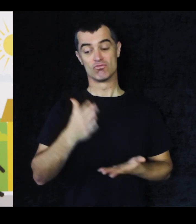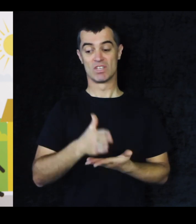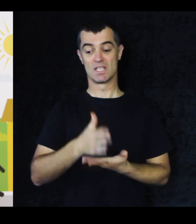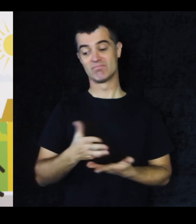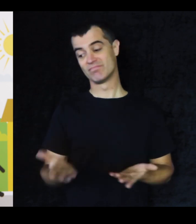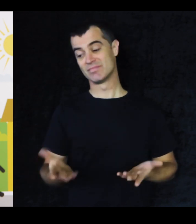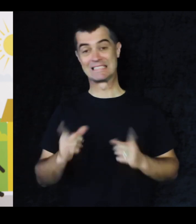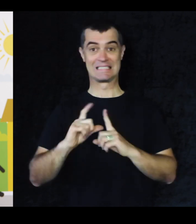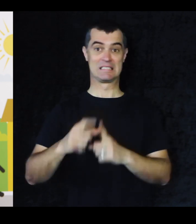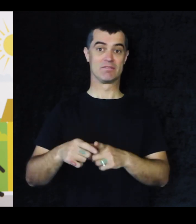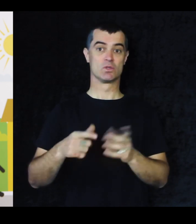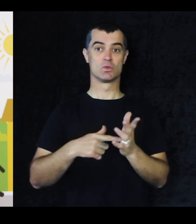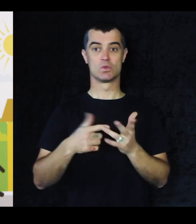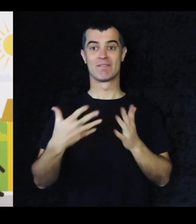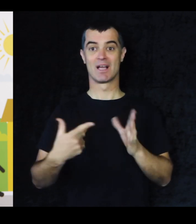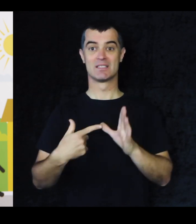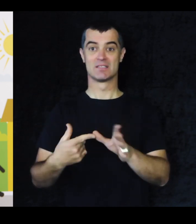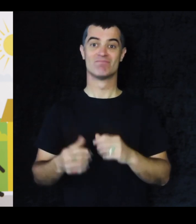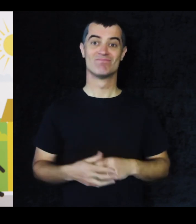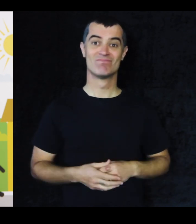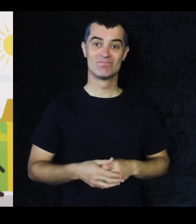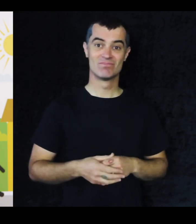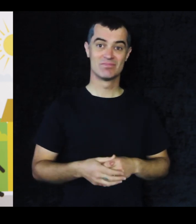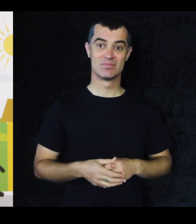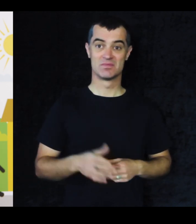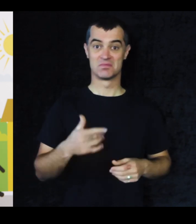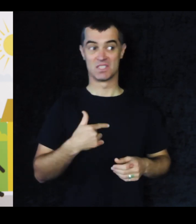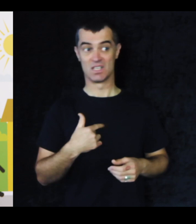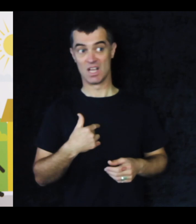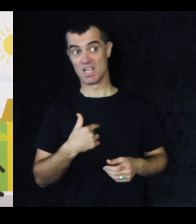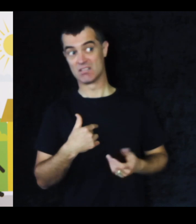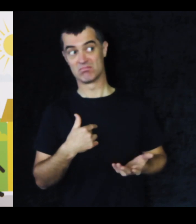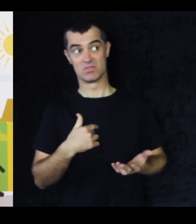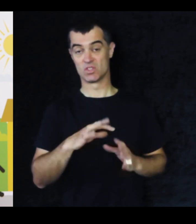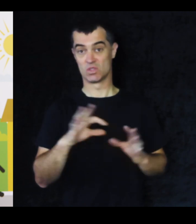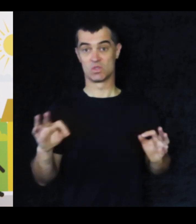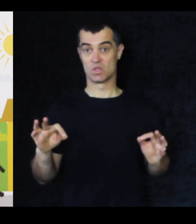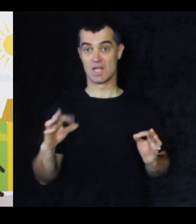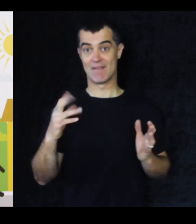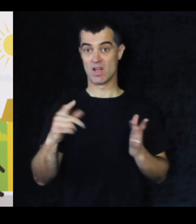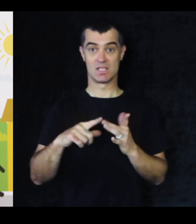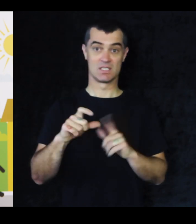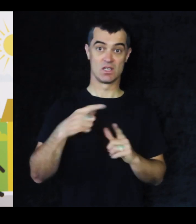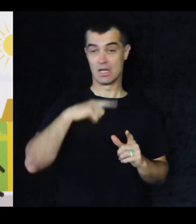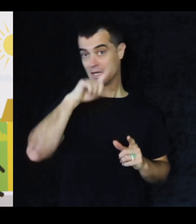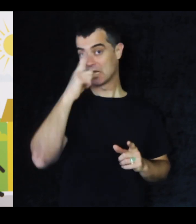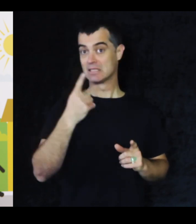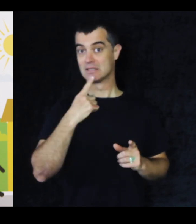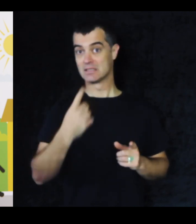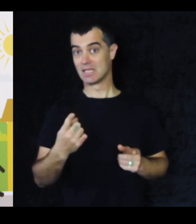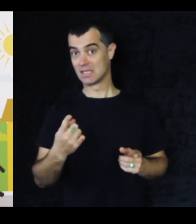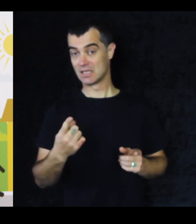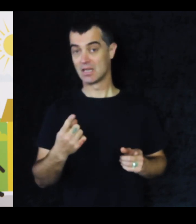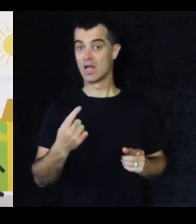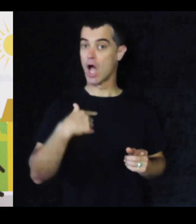I think it's really difficult to give an answer to that one. And I don't have an intellectual disability, so I can't